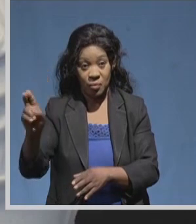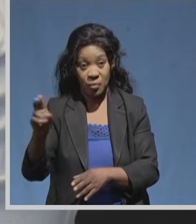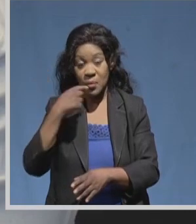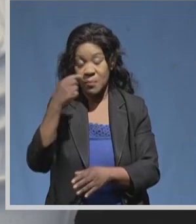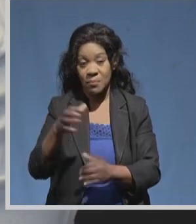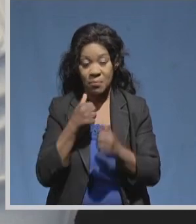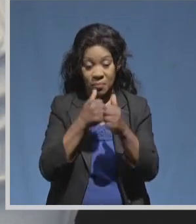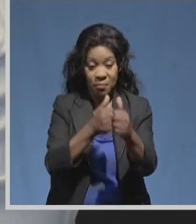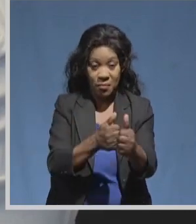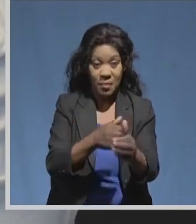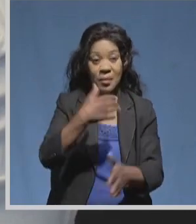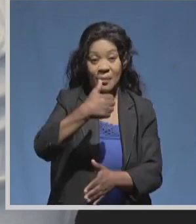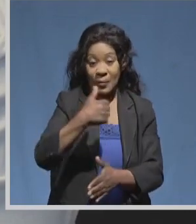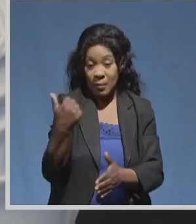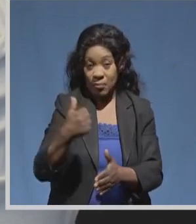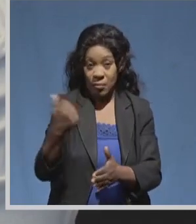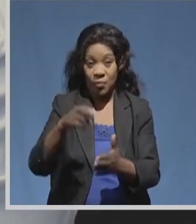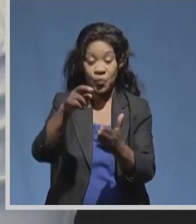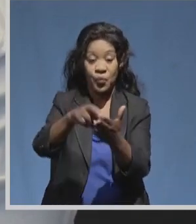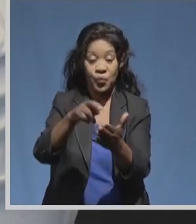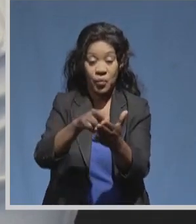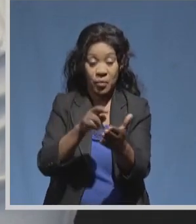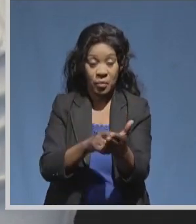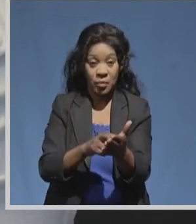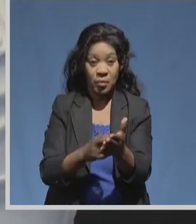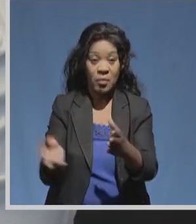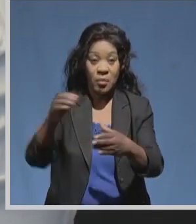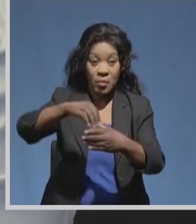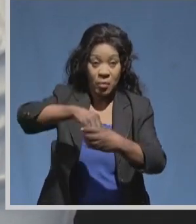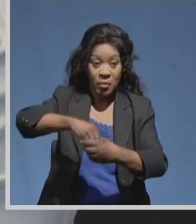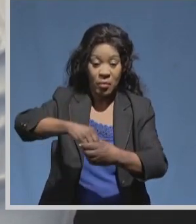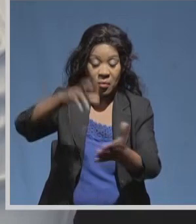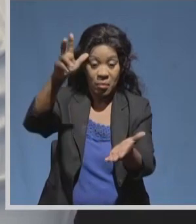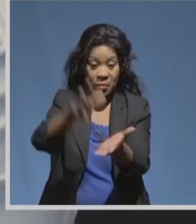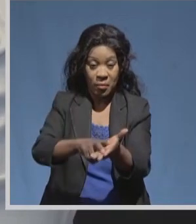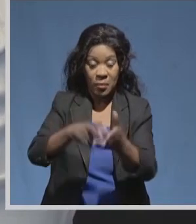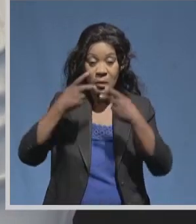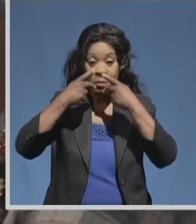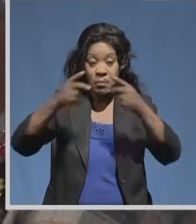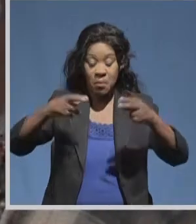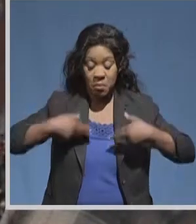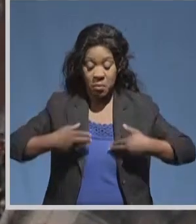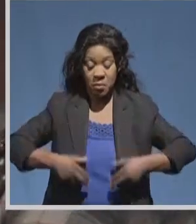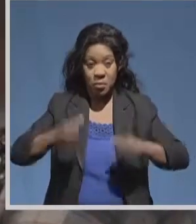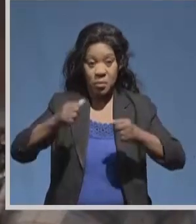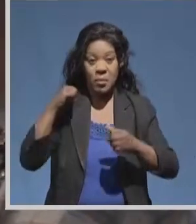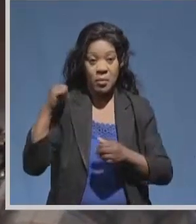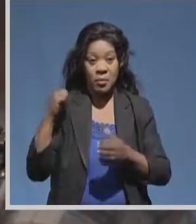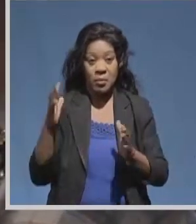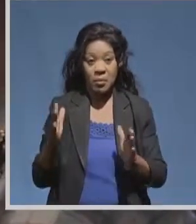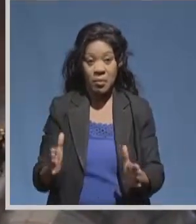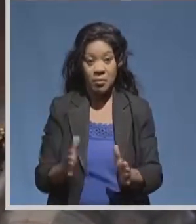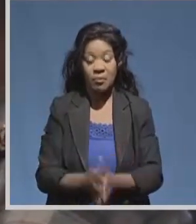other regulations thereof and certification by public health officers. These are